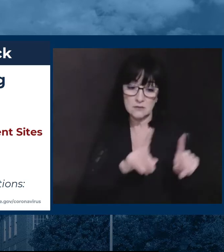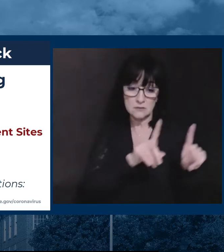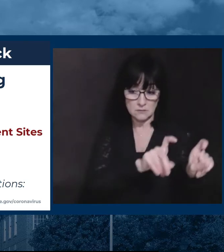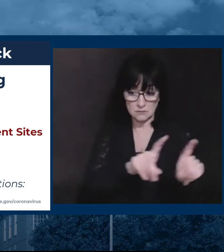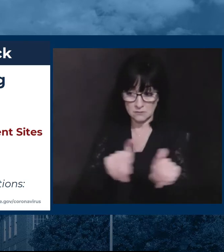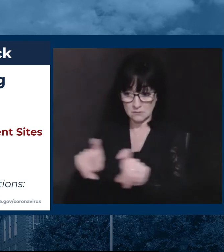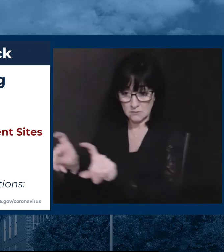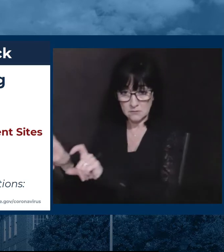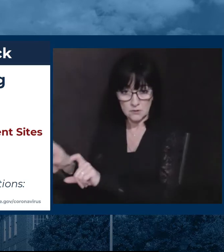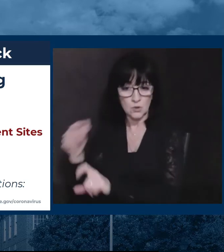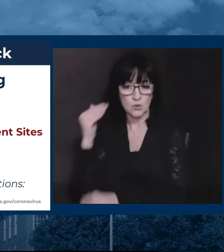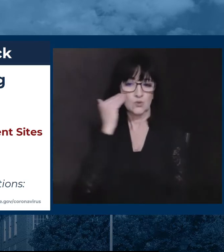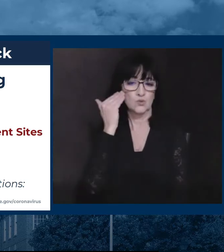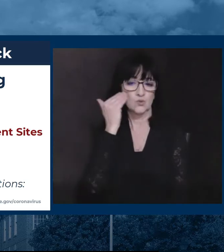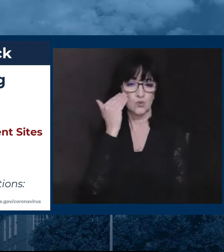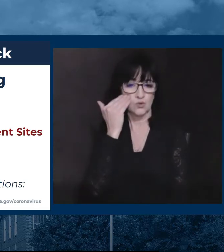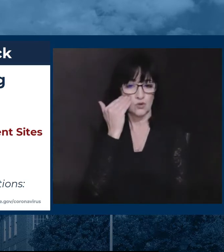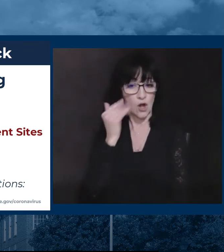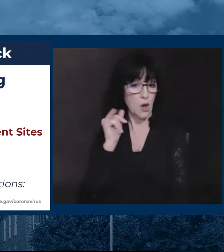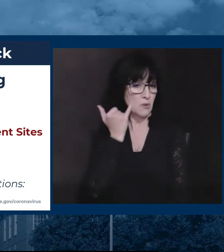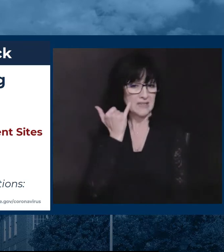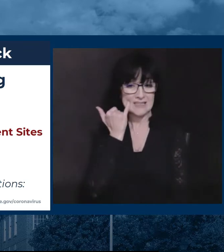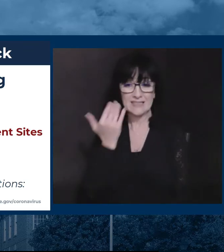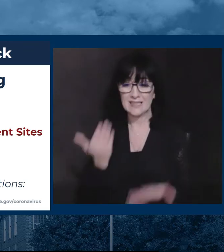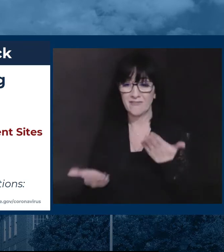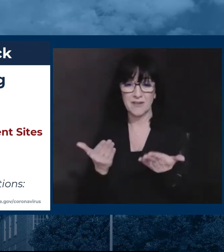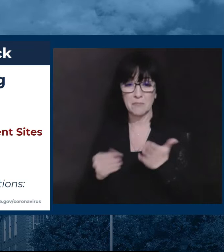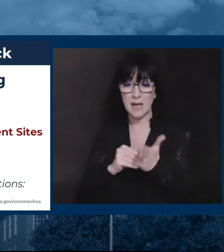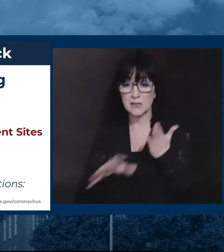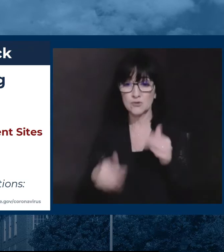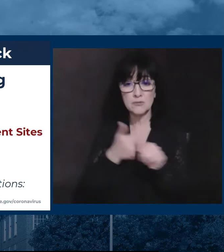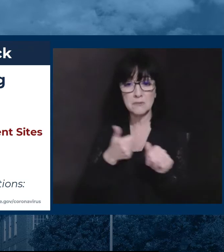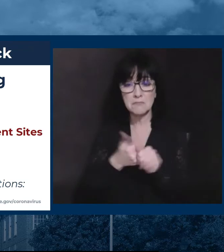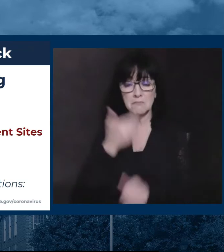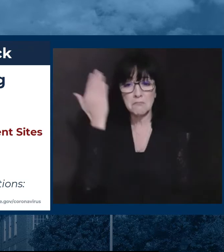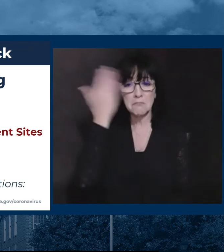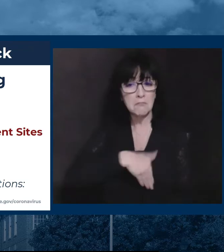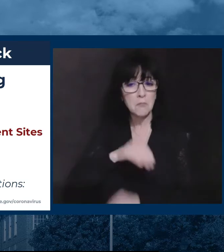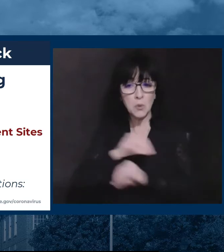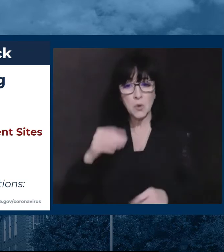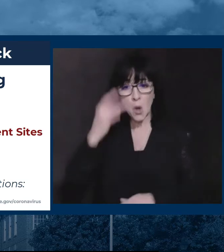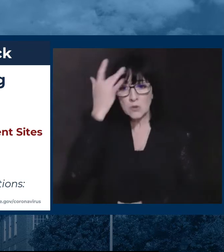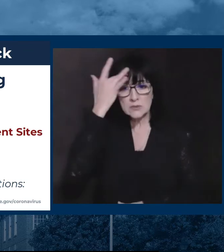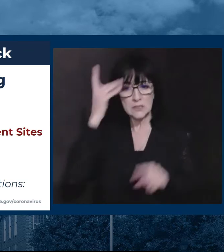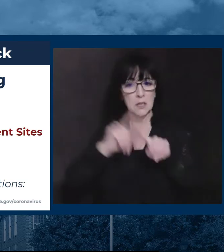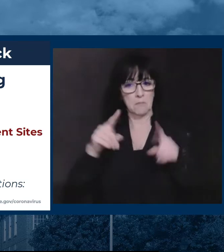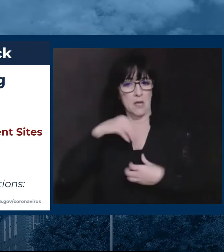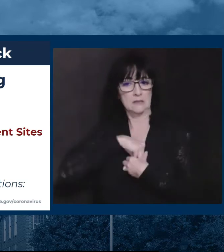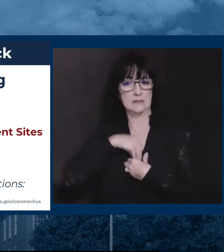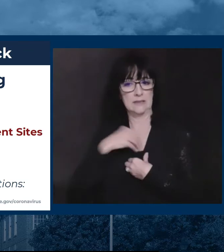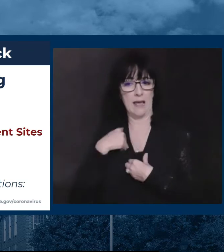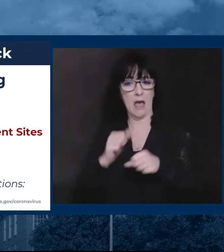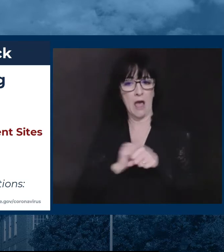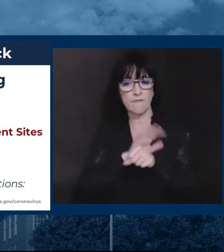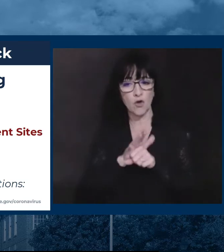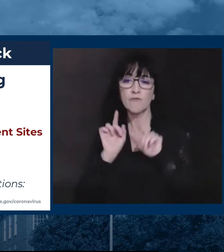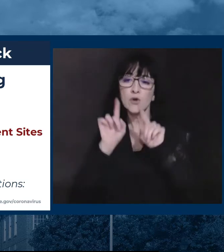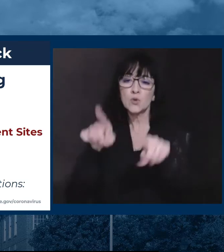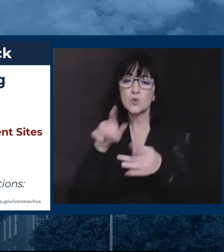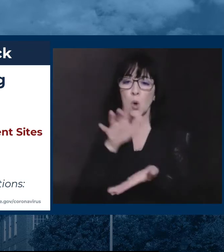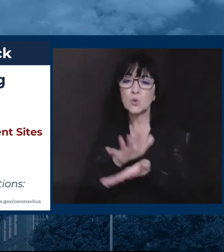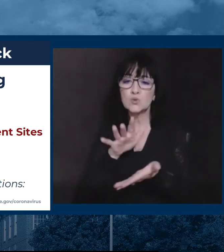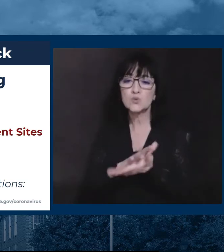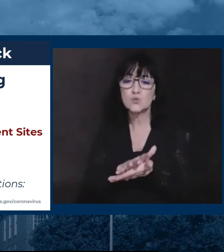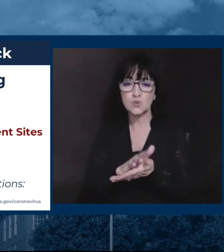a student, for example, might be an asymptomatic carrier, and we have a whole routine that we go through for